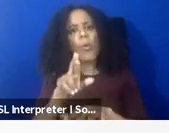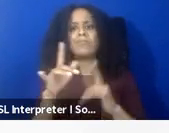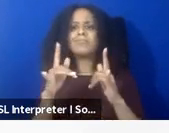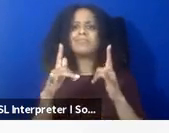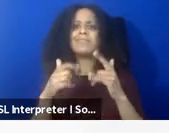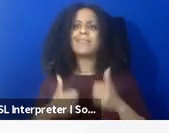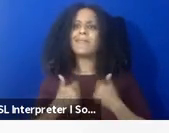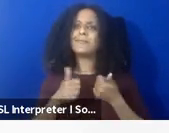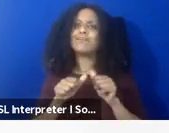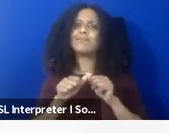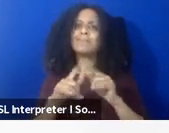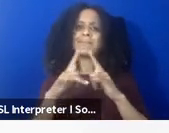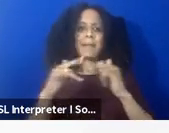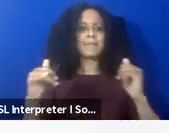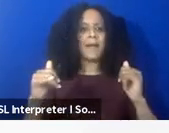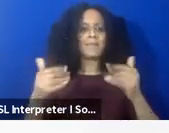issues?